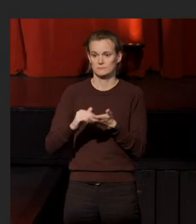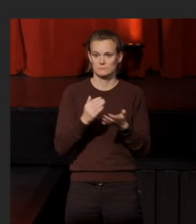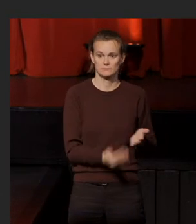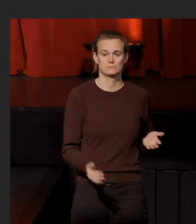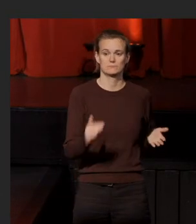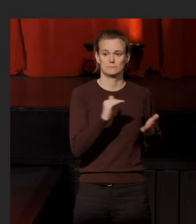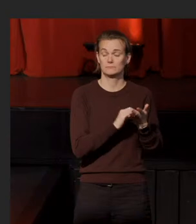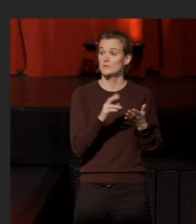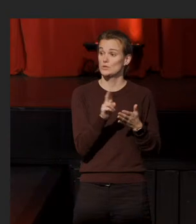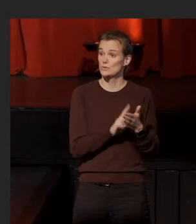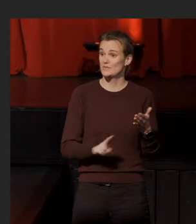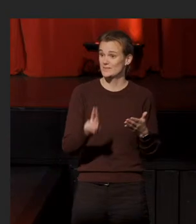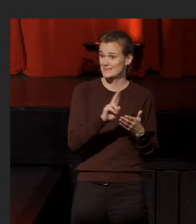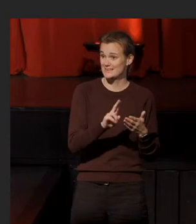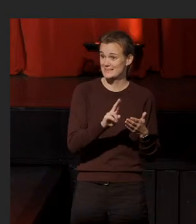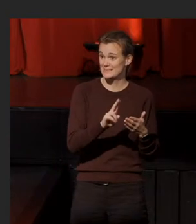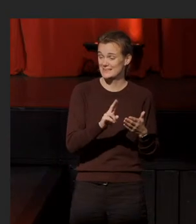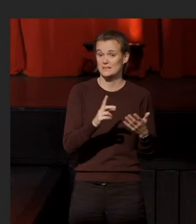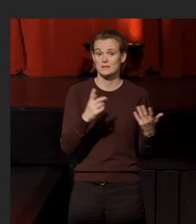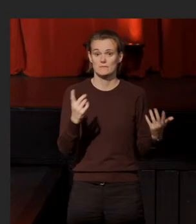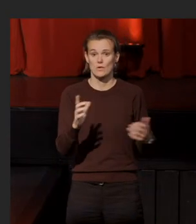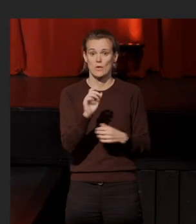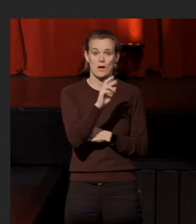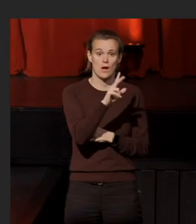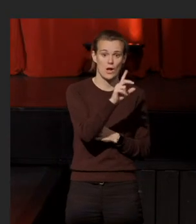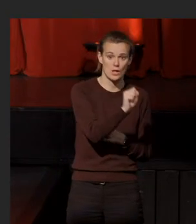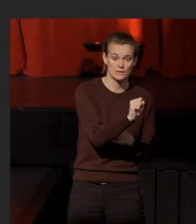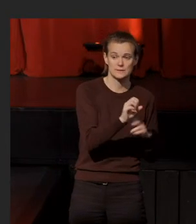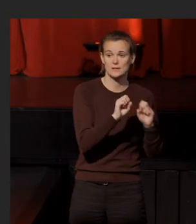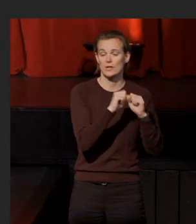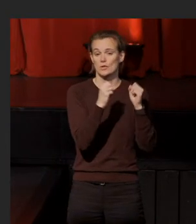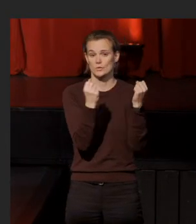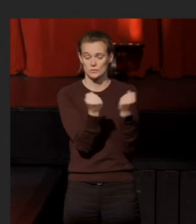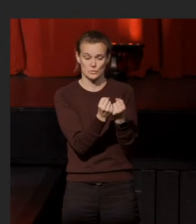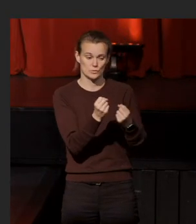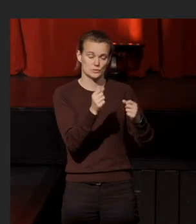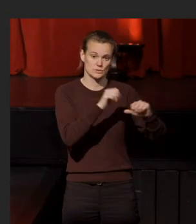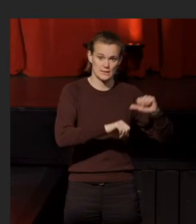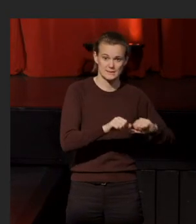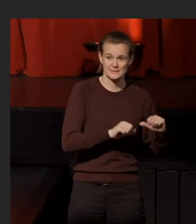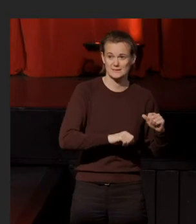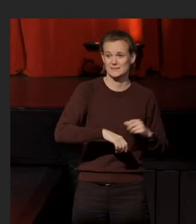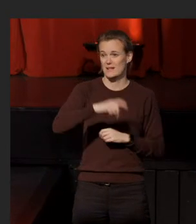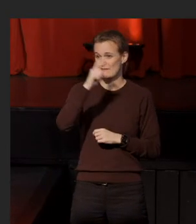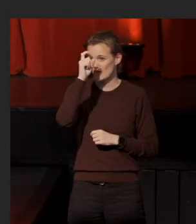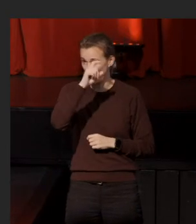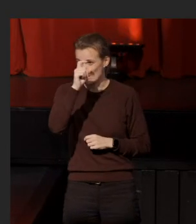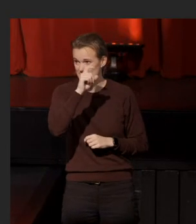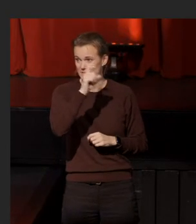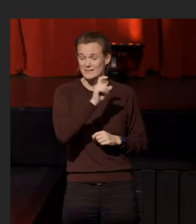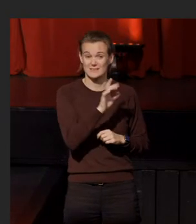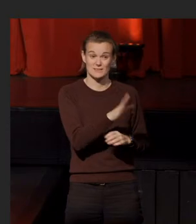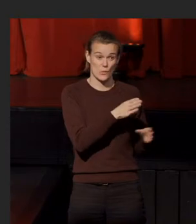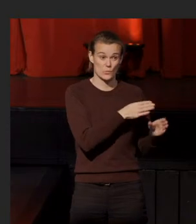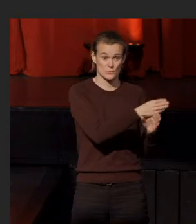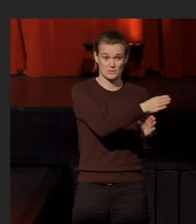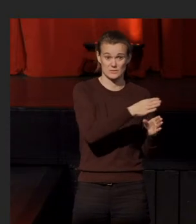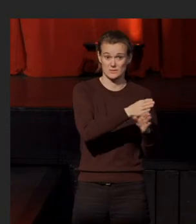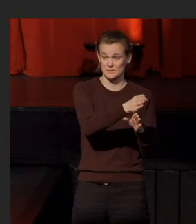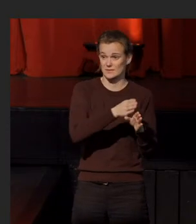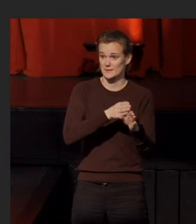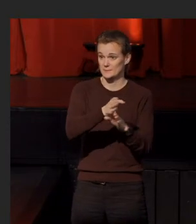extent to which the humanities, the social sciences, philosophy, those disciplines have